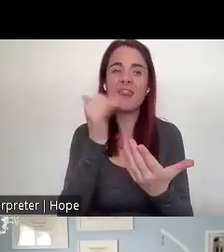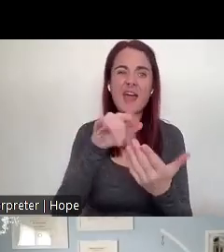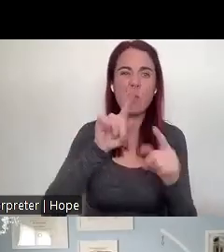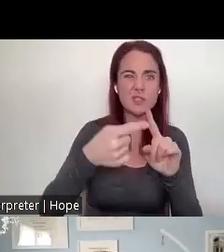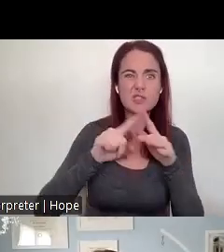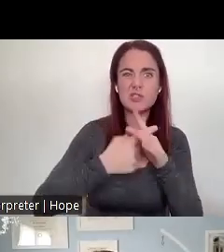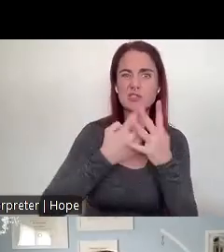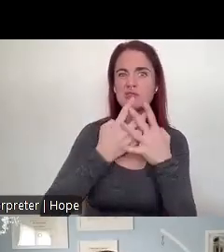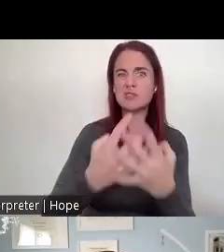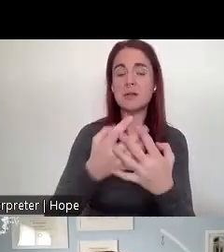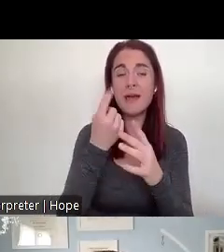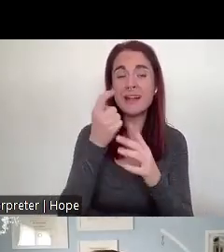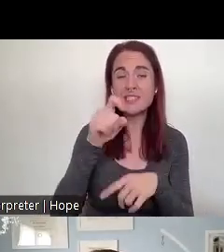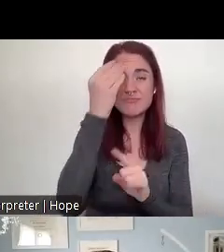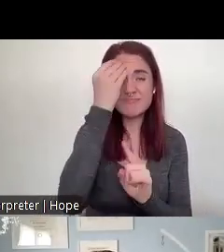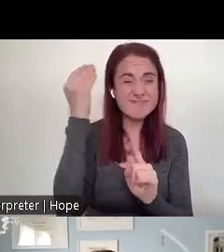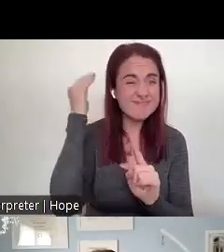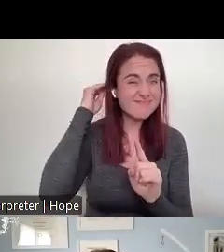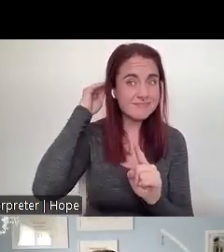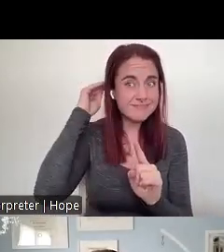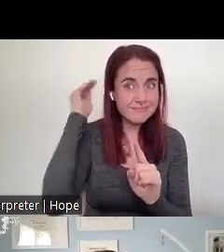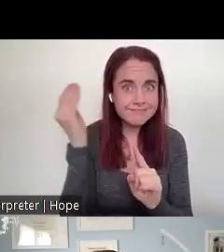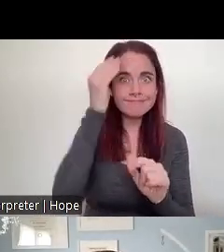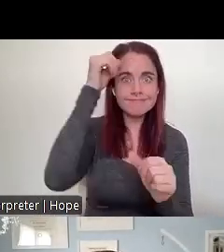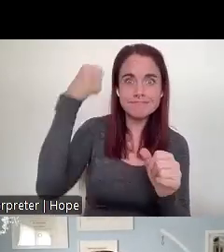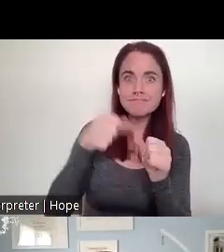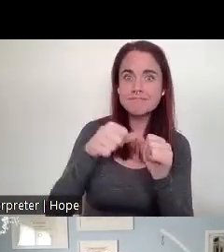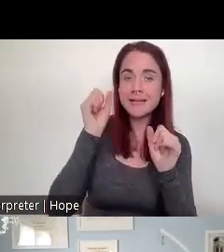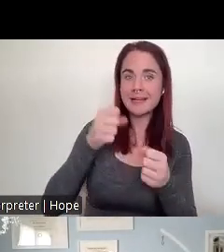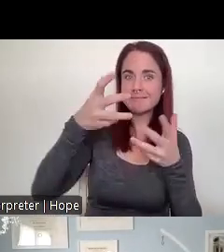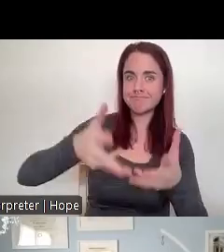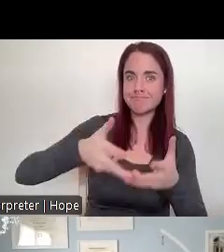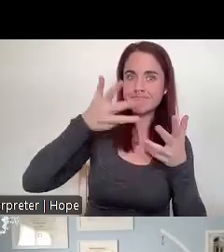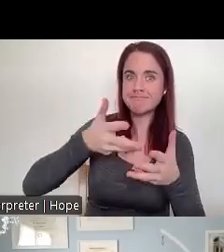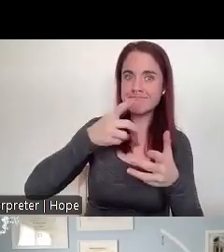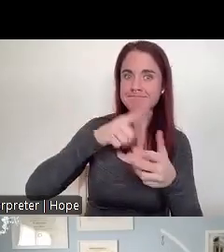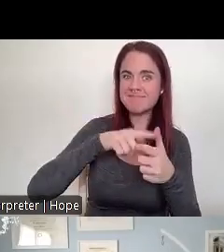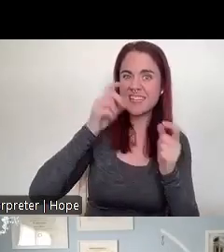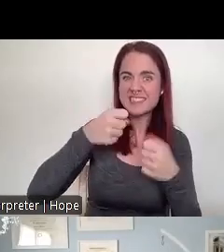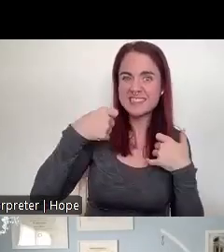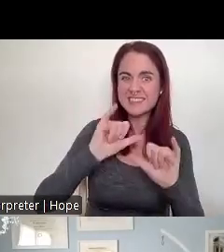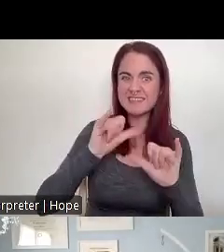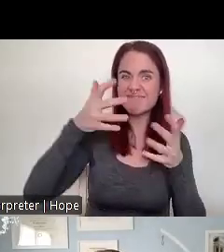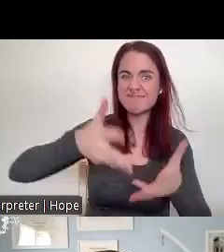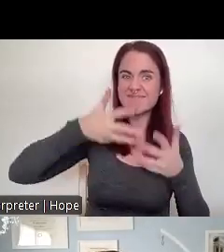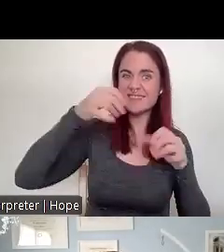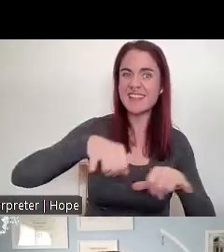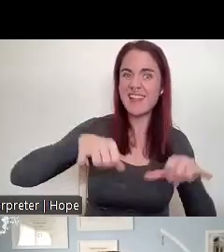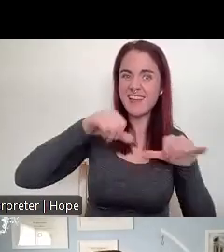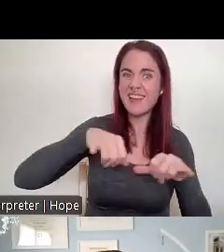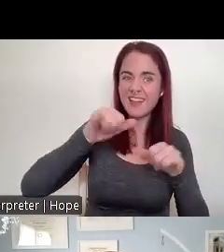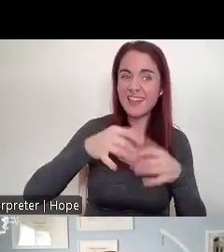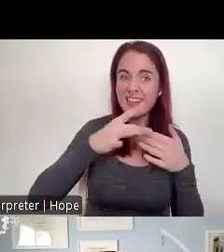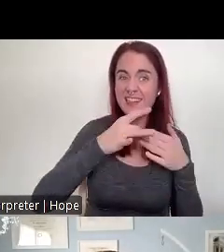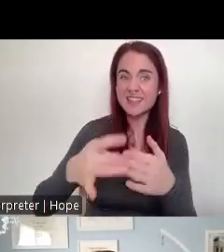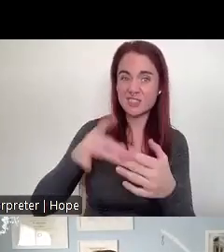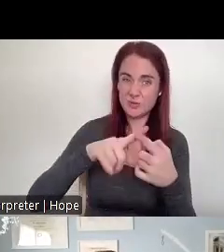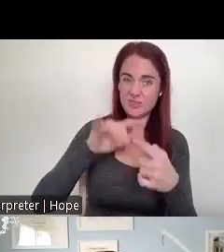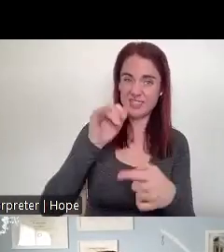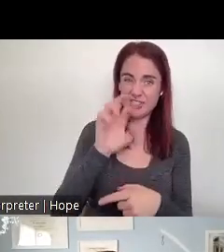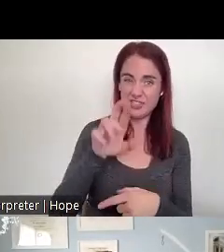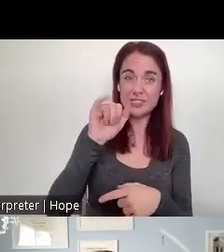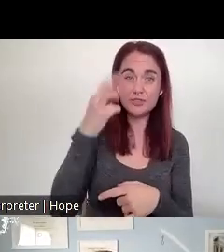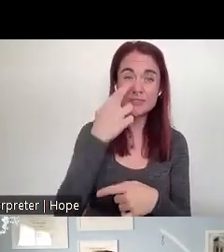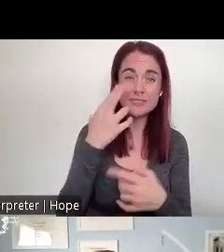But we need to keep in mind that this can linger and lead to cancer, which is why cervical cancer screening via